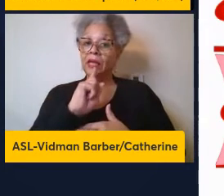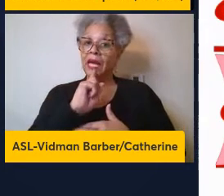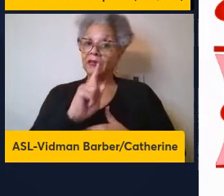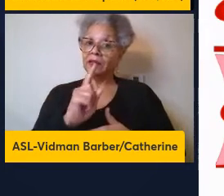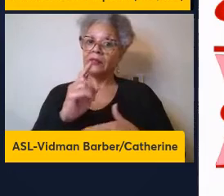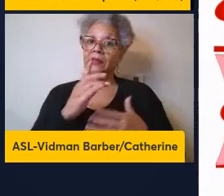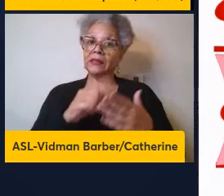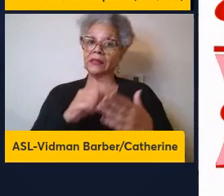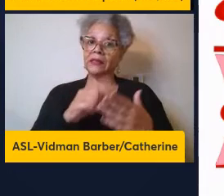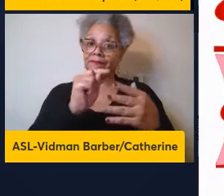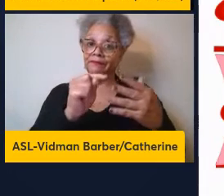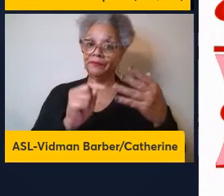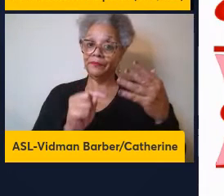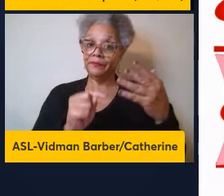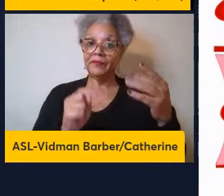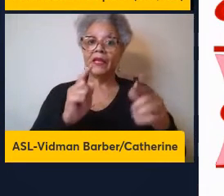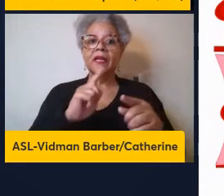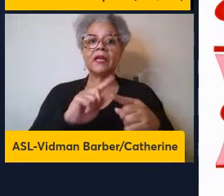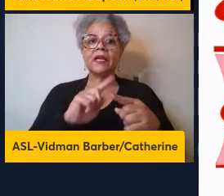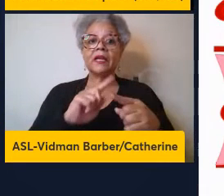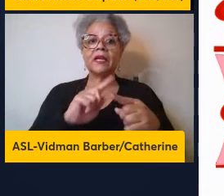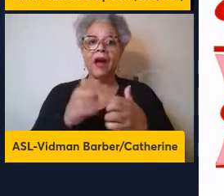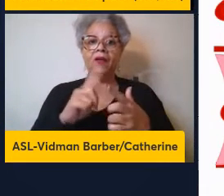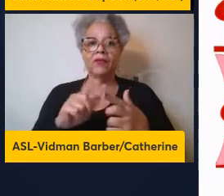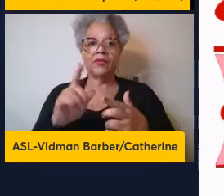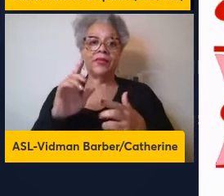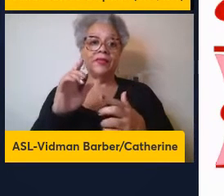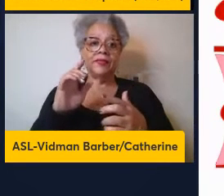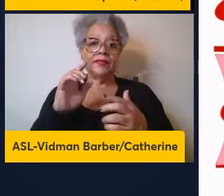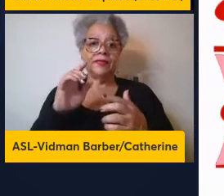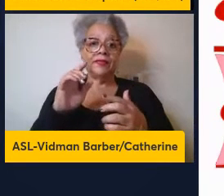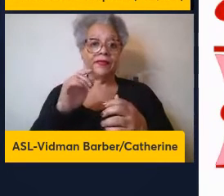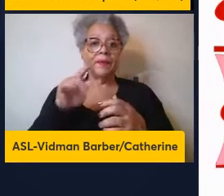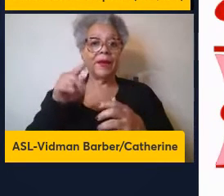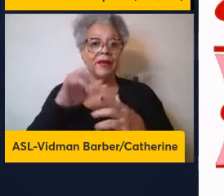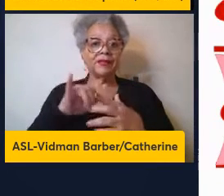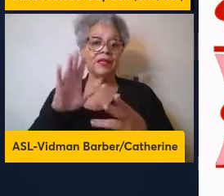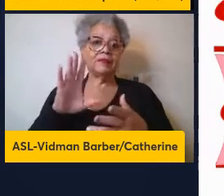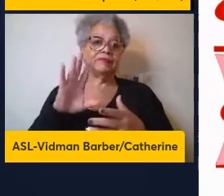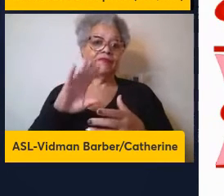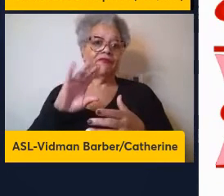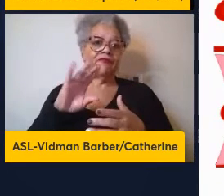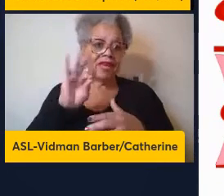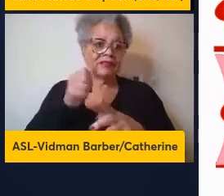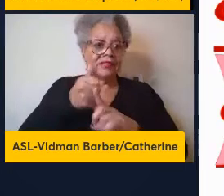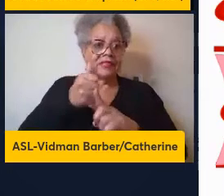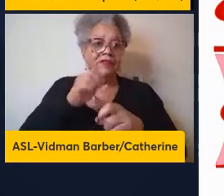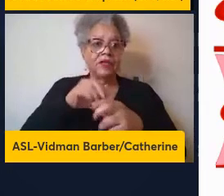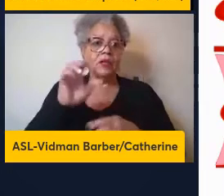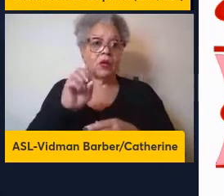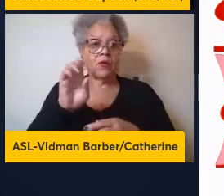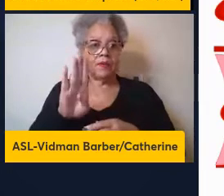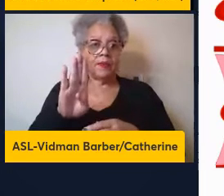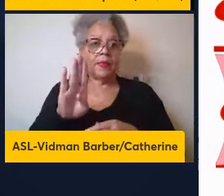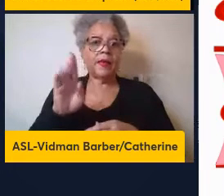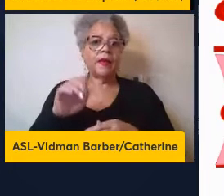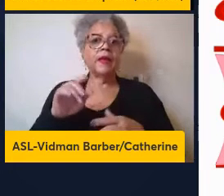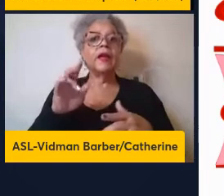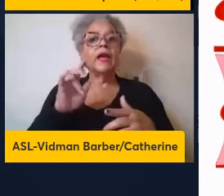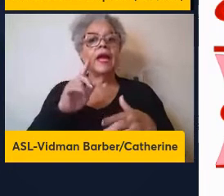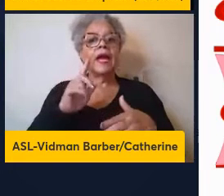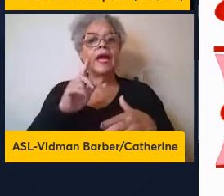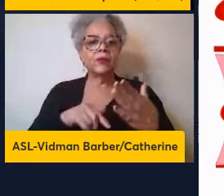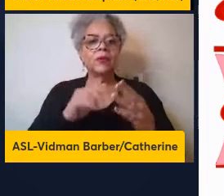cells in the olfactory bulb. But how does this relate to the immune cell infiltration during malaria,